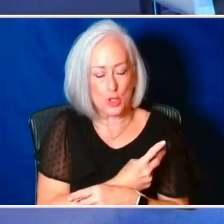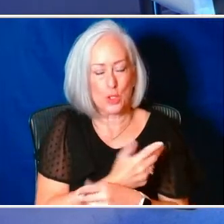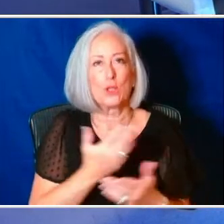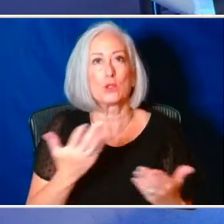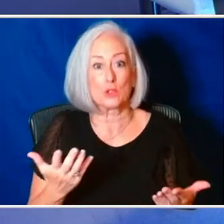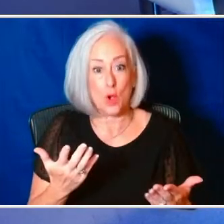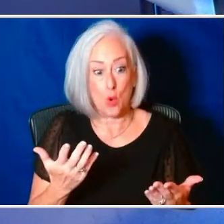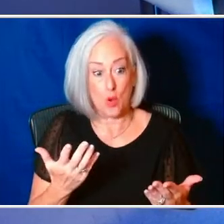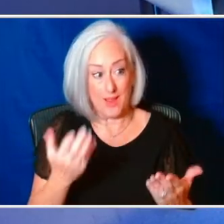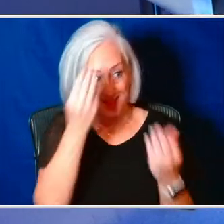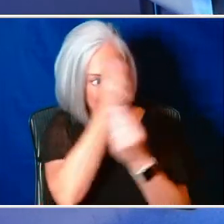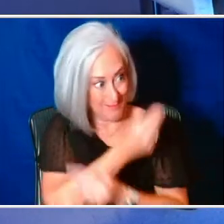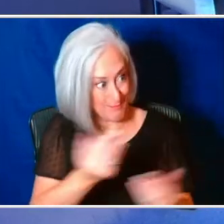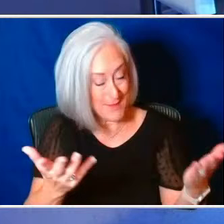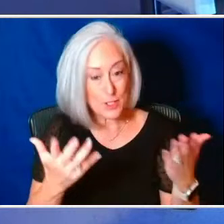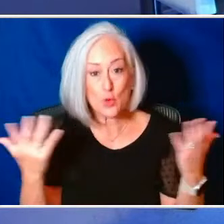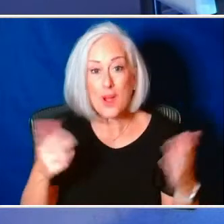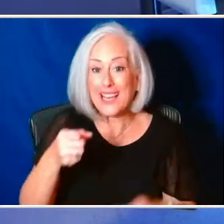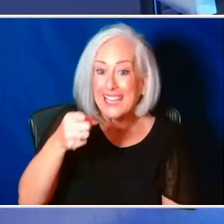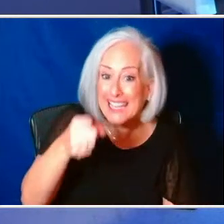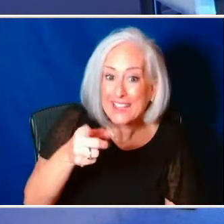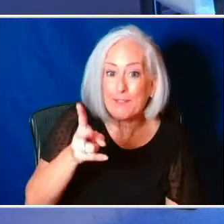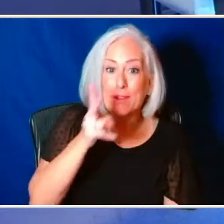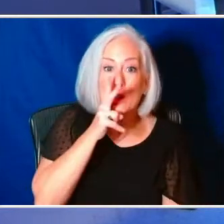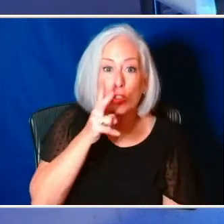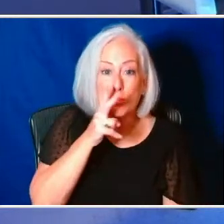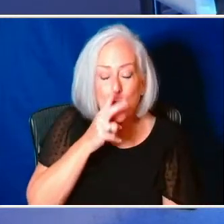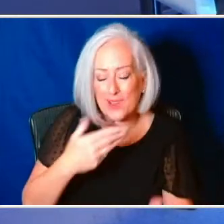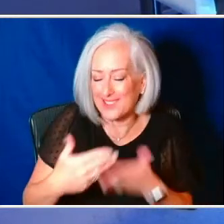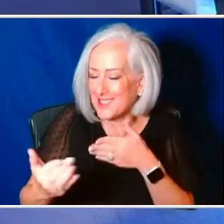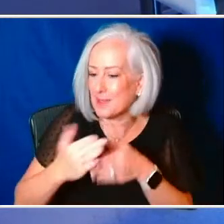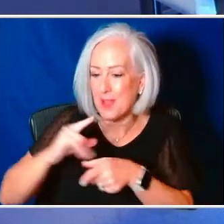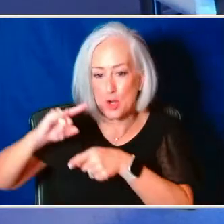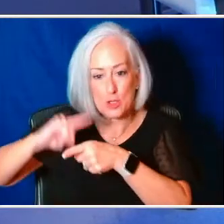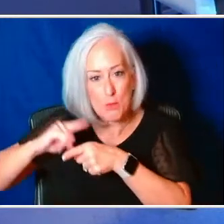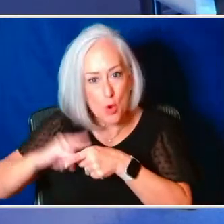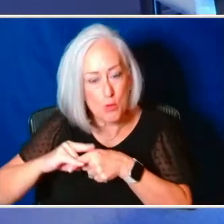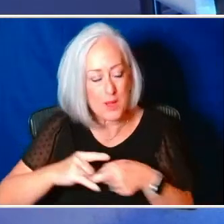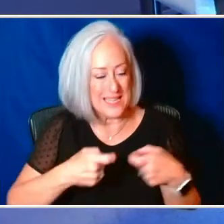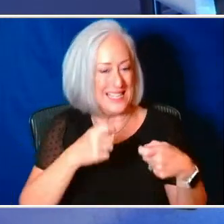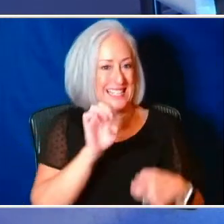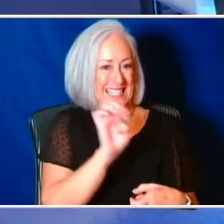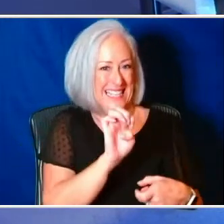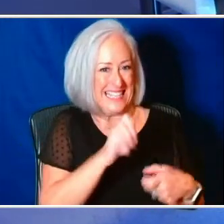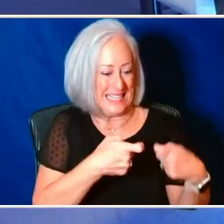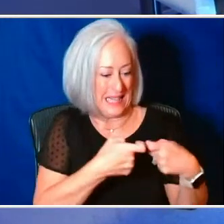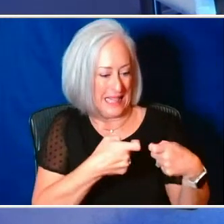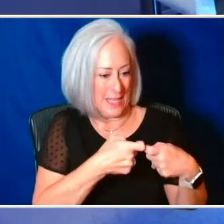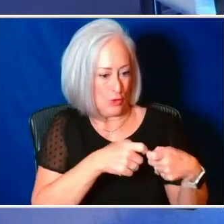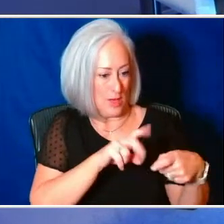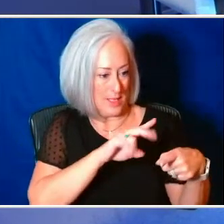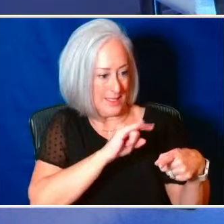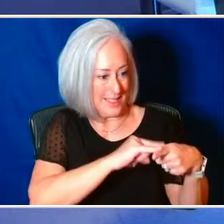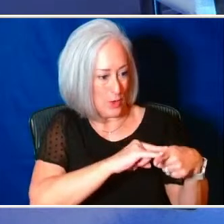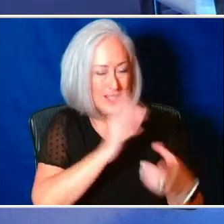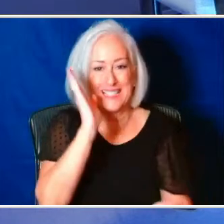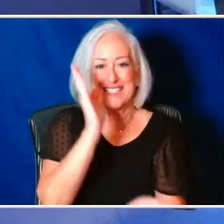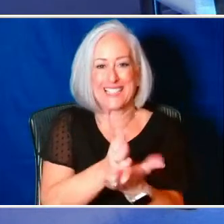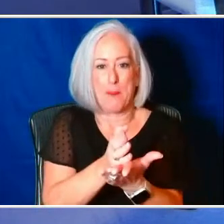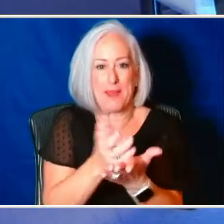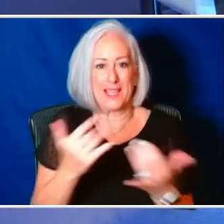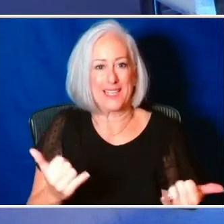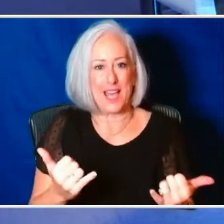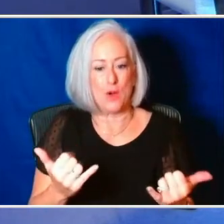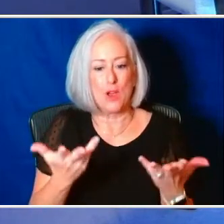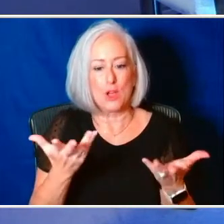is, if you're smoking, whether it's cigarettes or e-cigarettes, stop now, because you want to do less and less damage to your lung. We haven't said